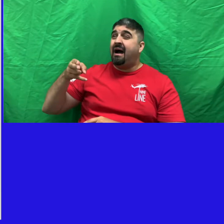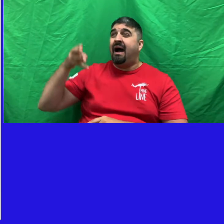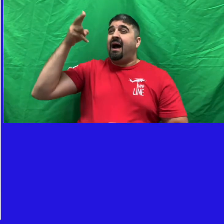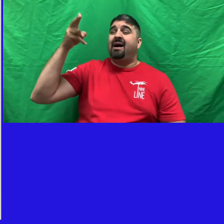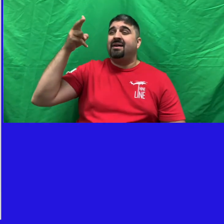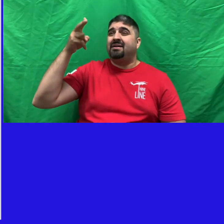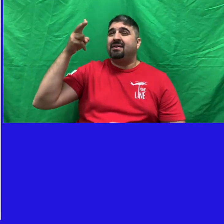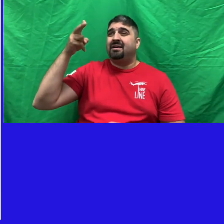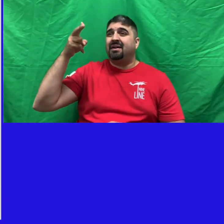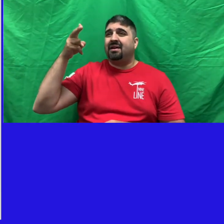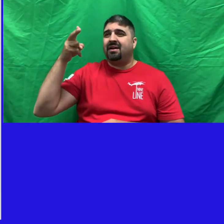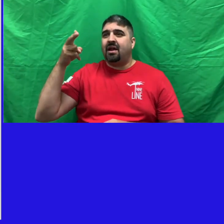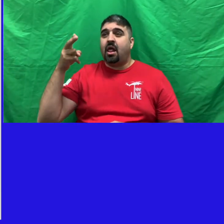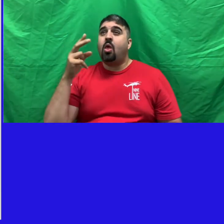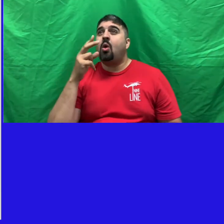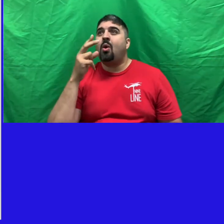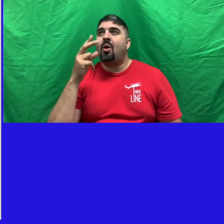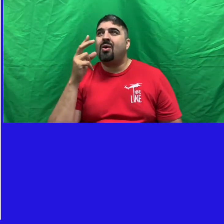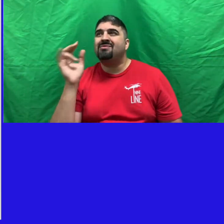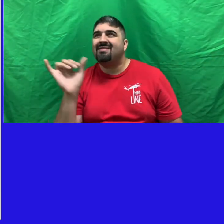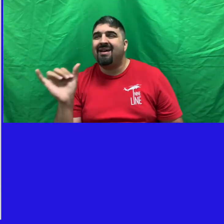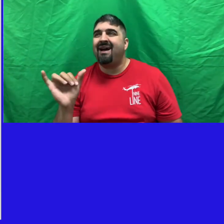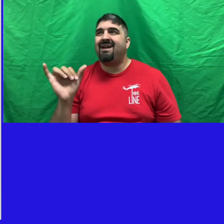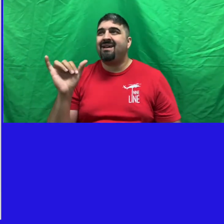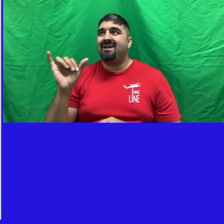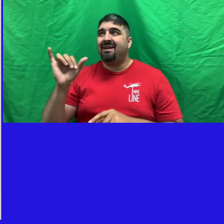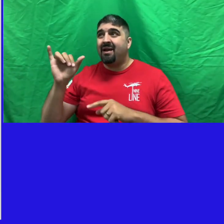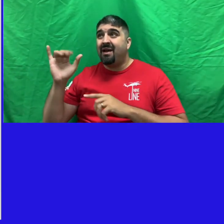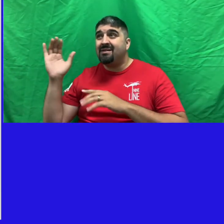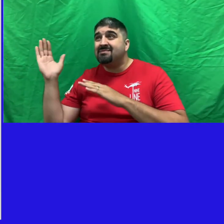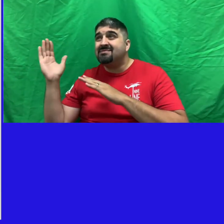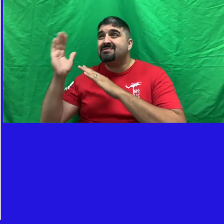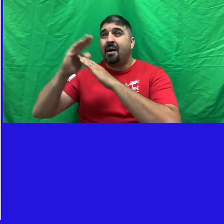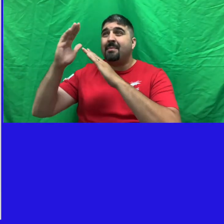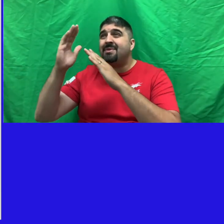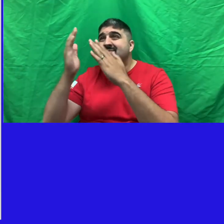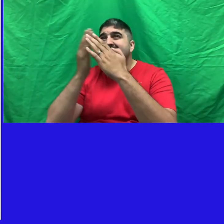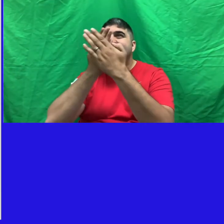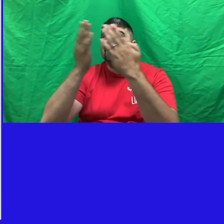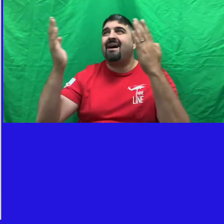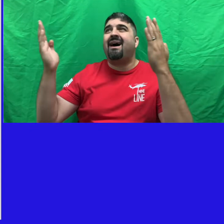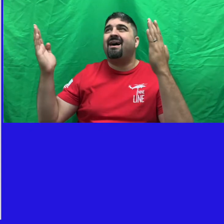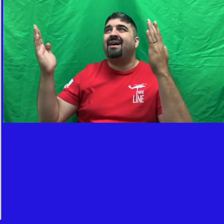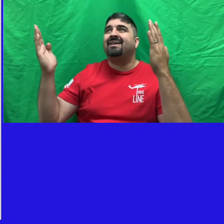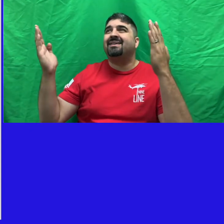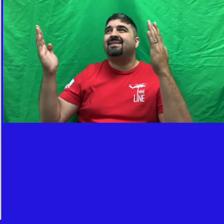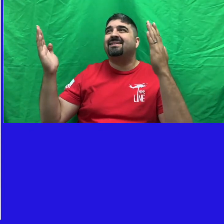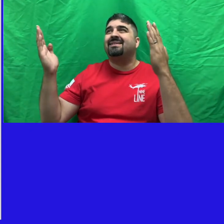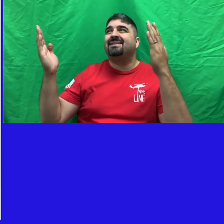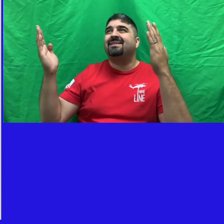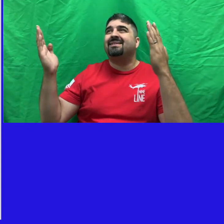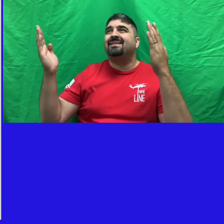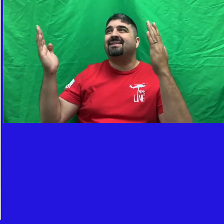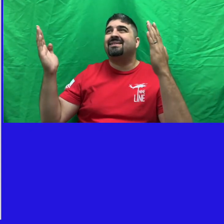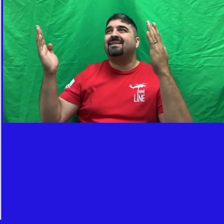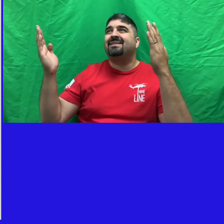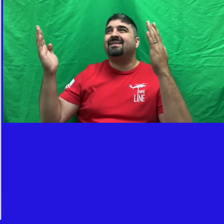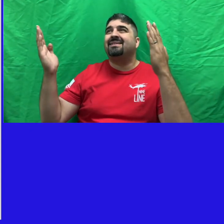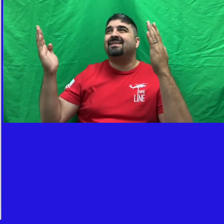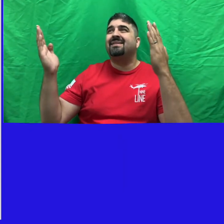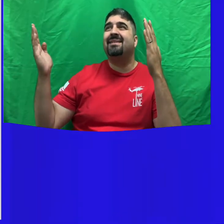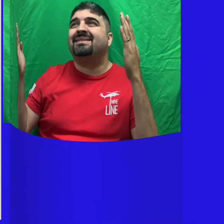Toad sat and watched their kite. It seemed to be flying way up at the top of the sky.